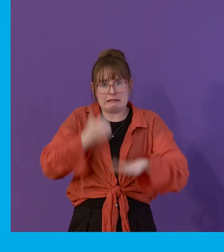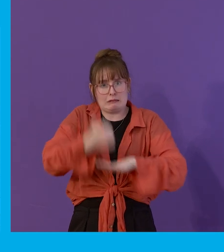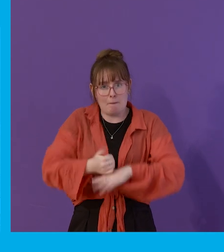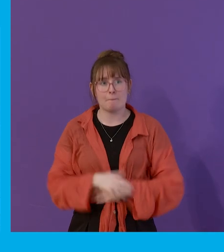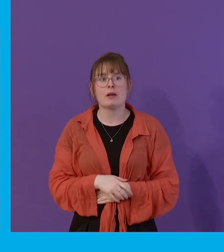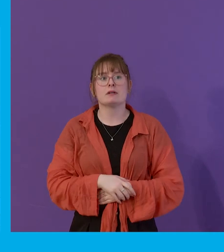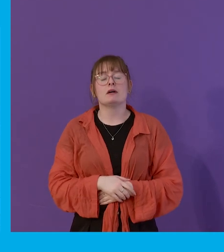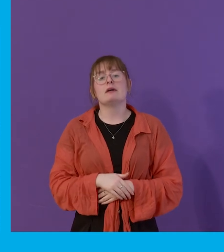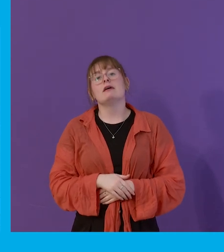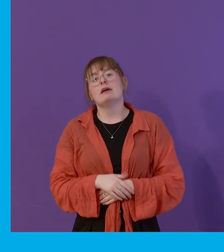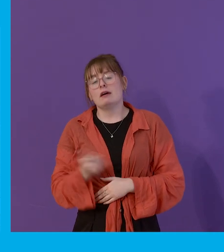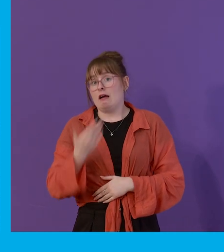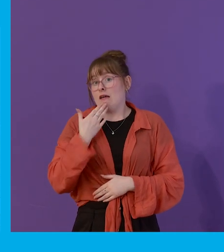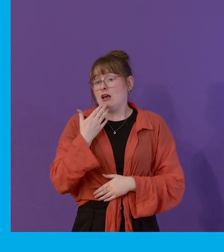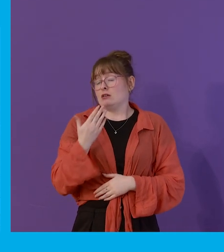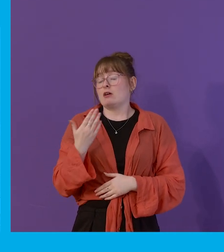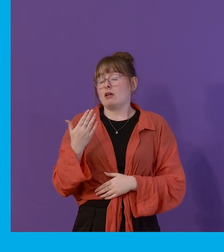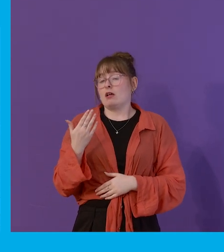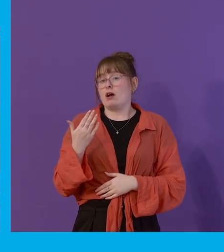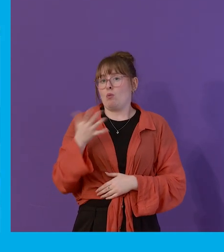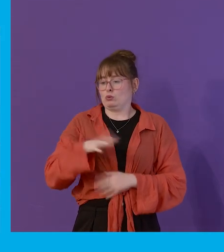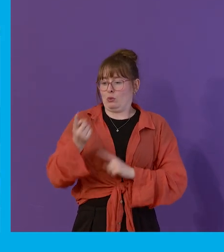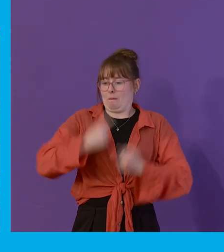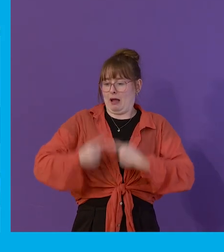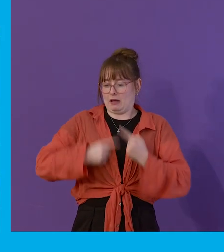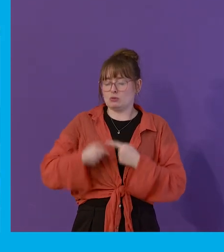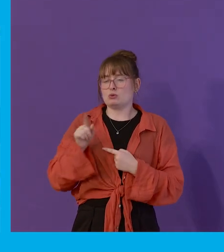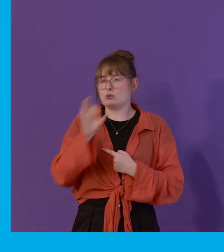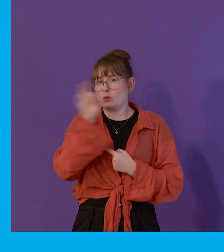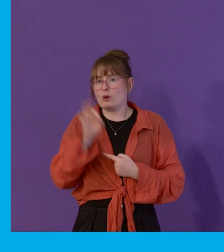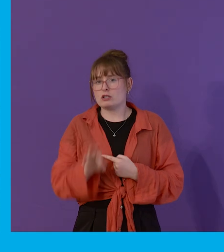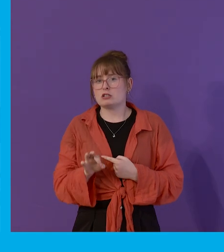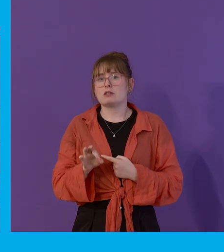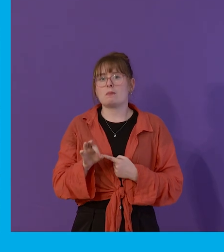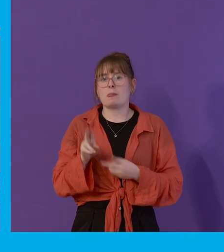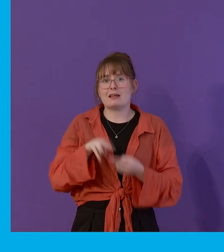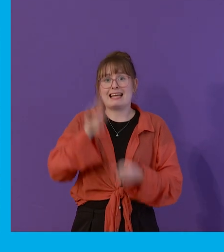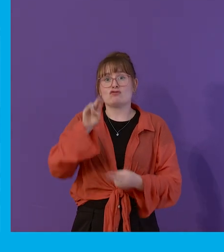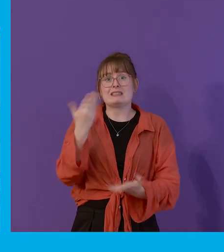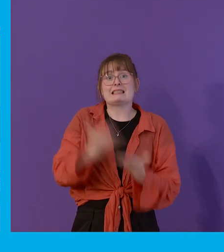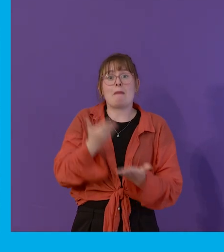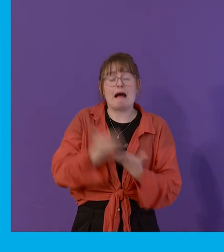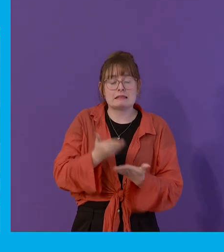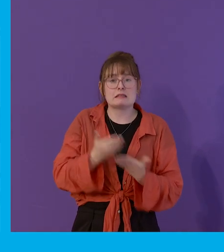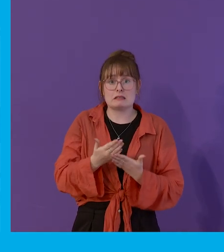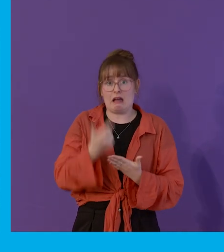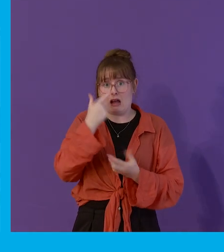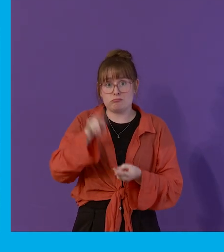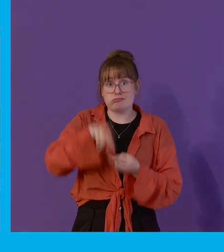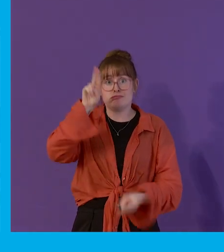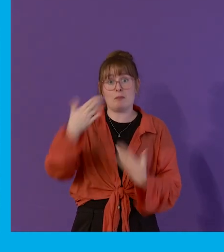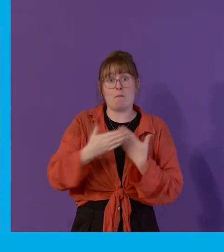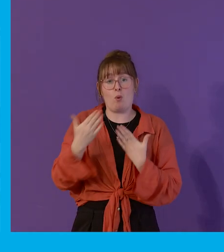come in. Yeah, I mean, just going back to the question, yes, there's increased demand and there's various reasons for that. I mean, poverty